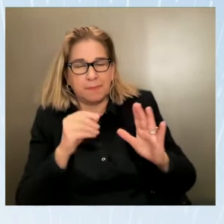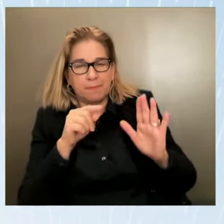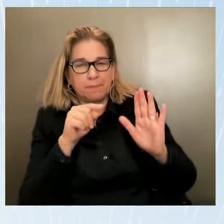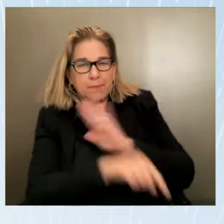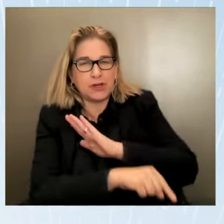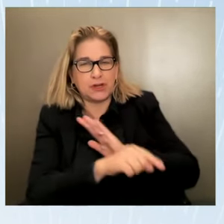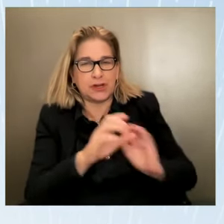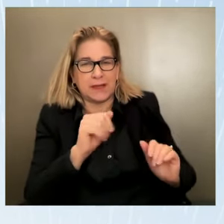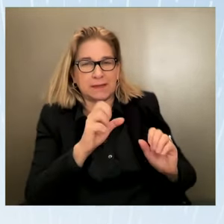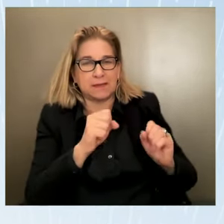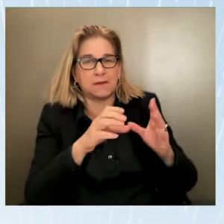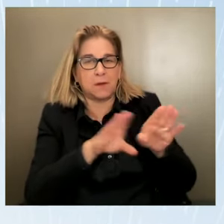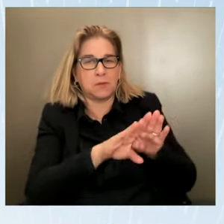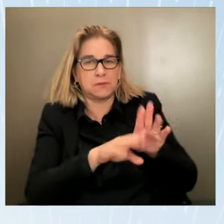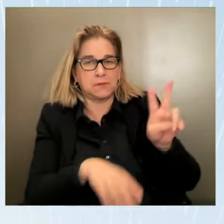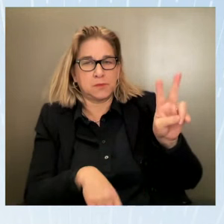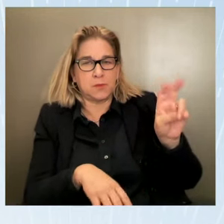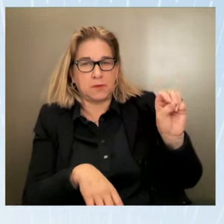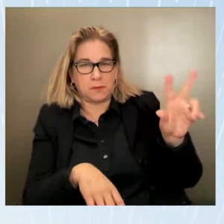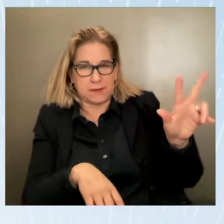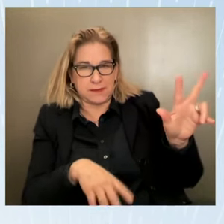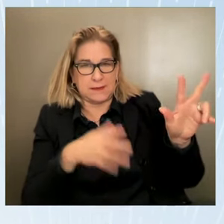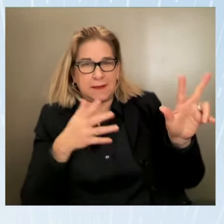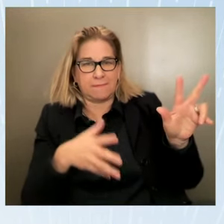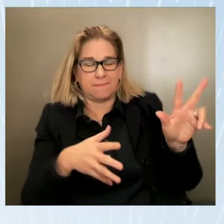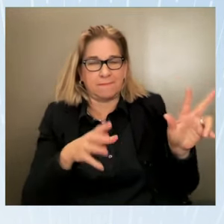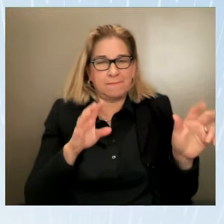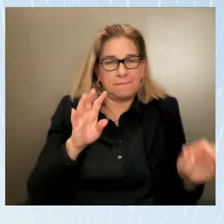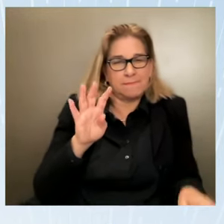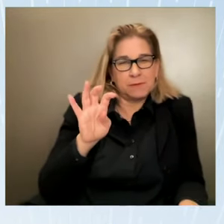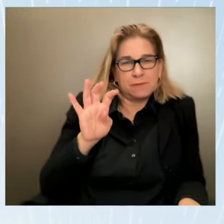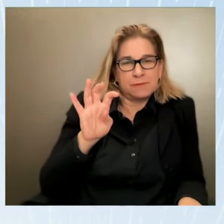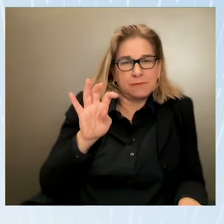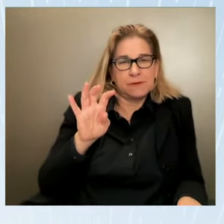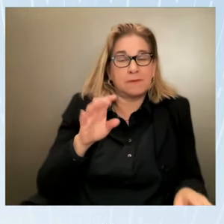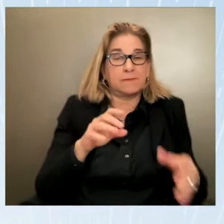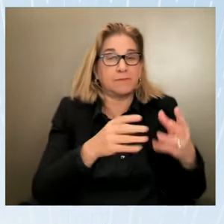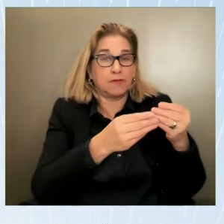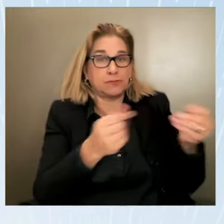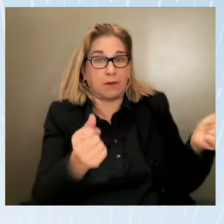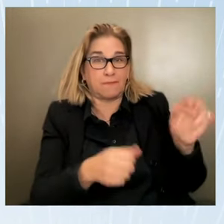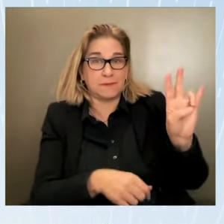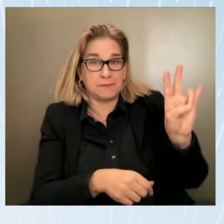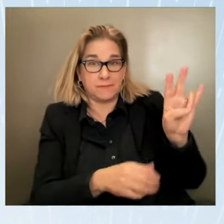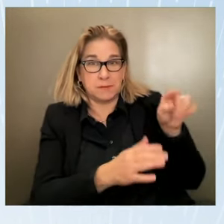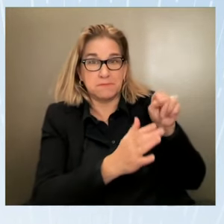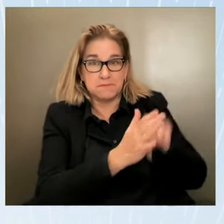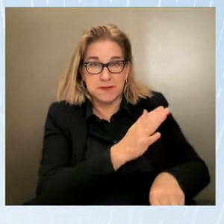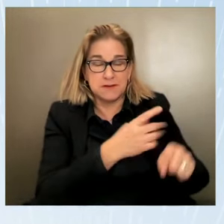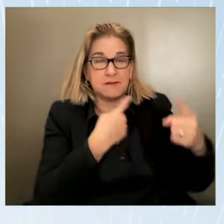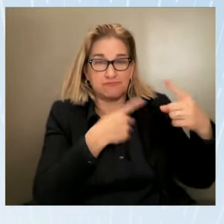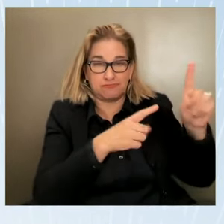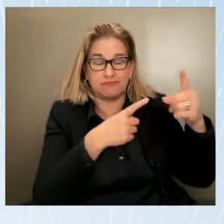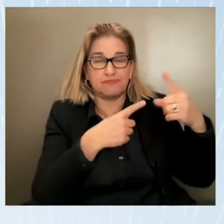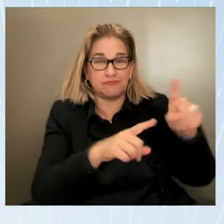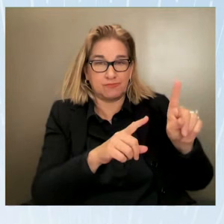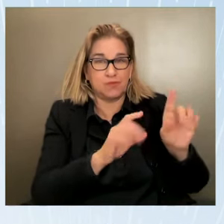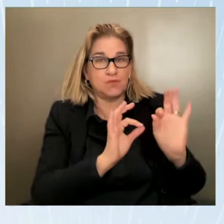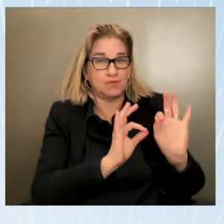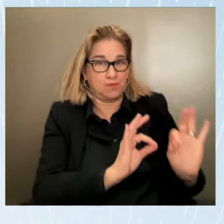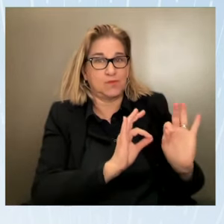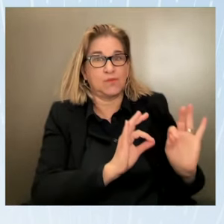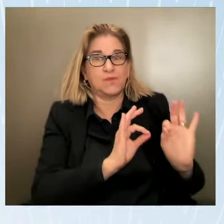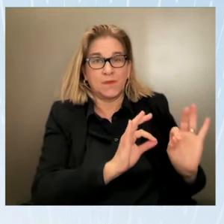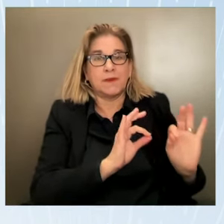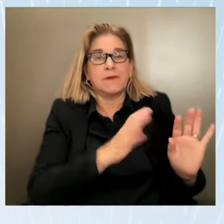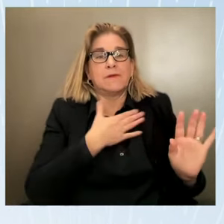cases, and resolved 7 murder cases in particular. The Department of the Interior, alongside